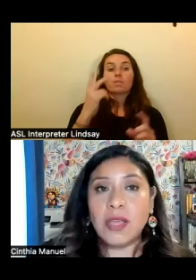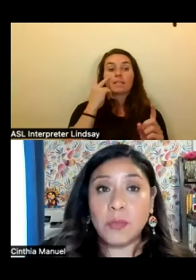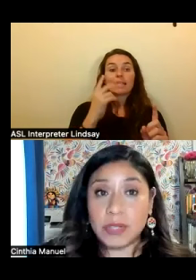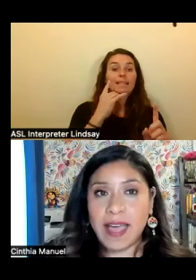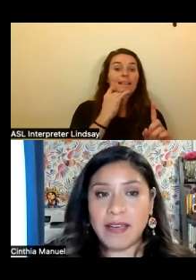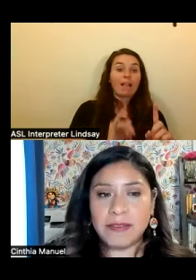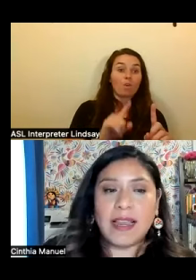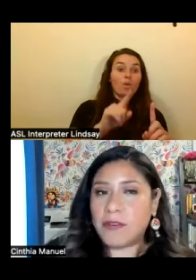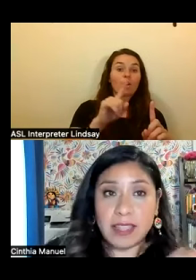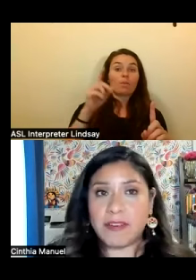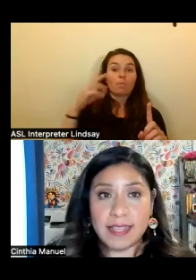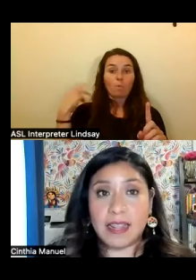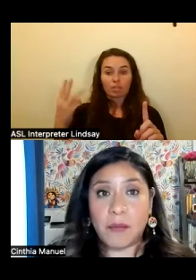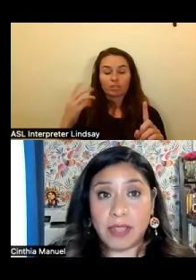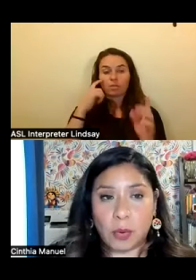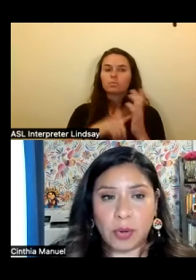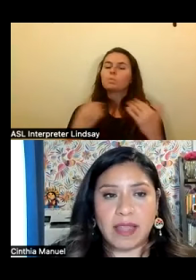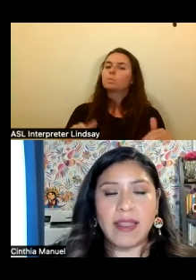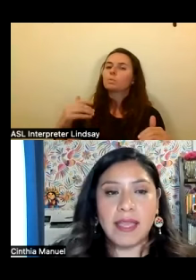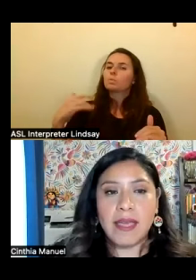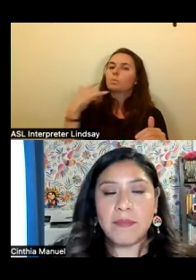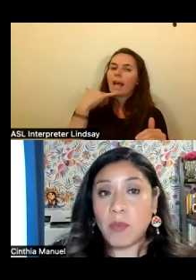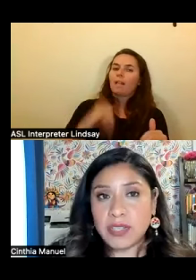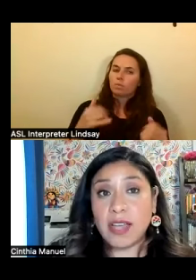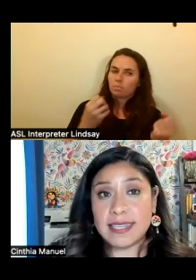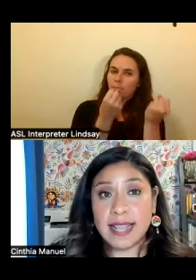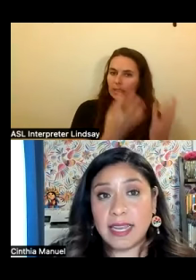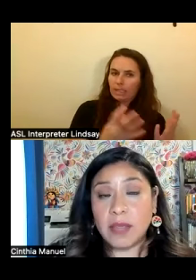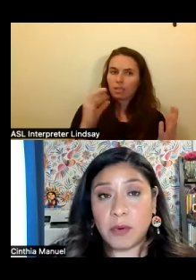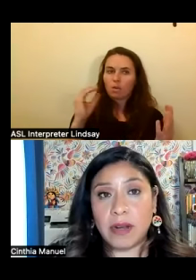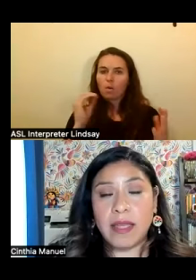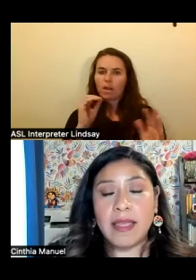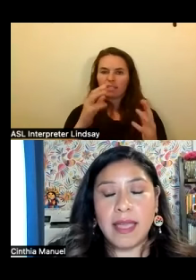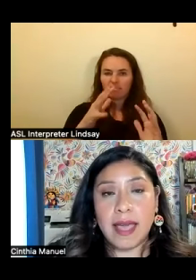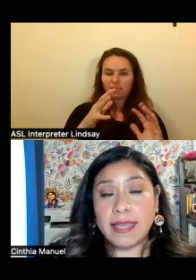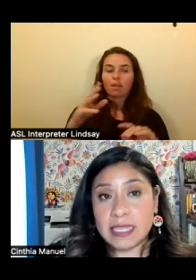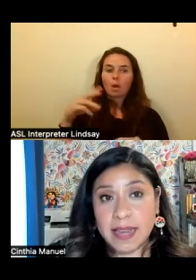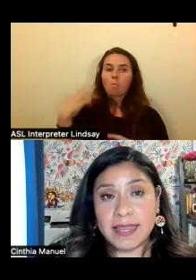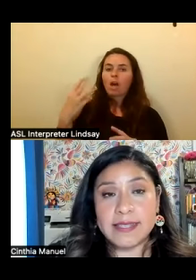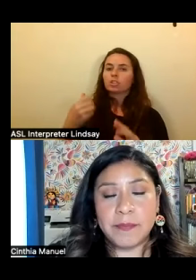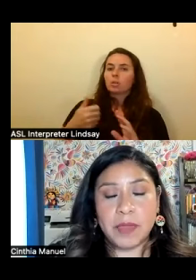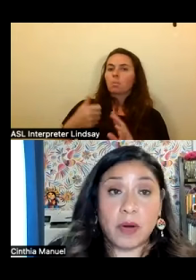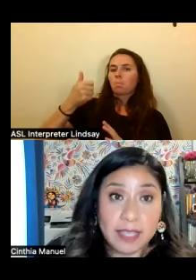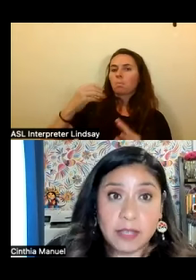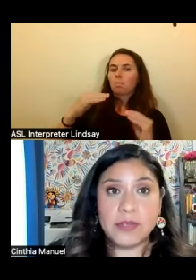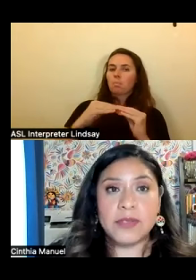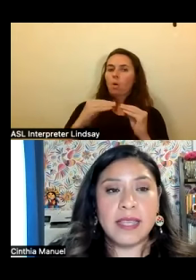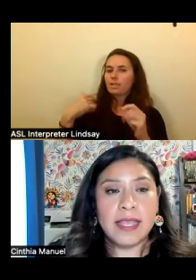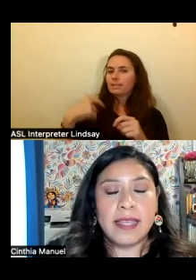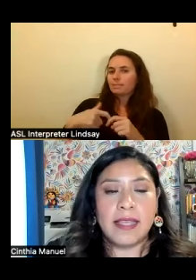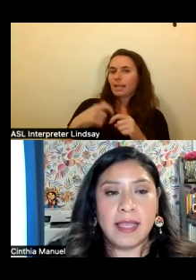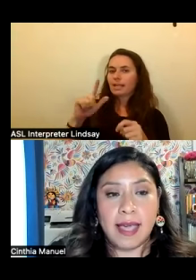Washington, which California definitely has a lot more than Oregon, but Washington has a slightly more Hispanics or